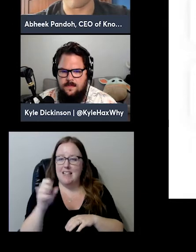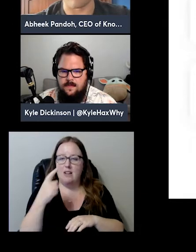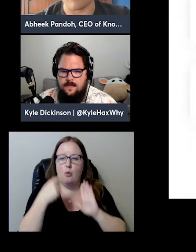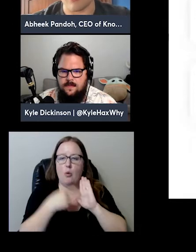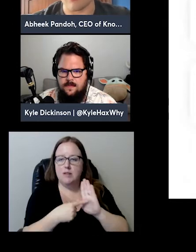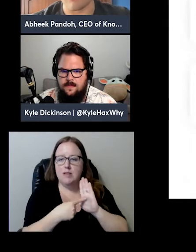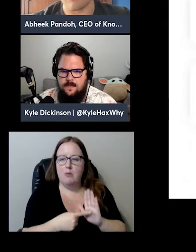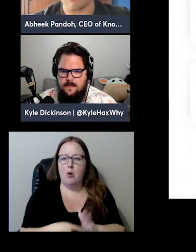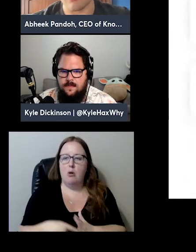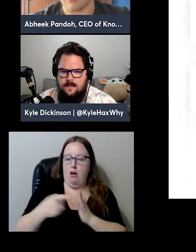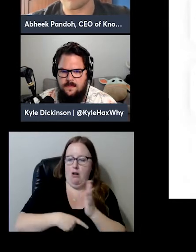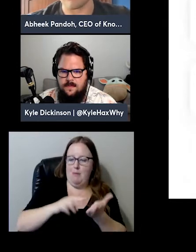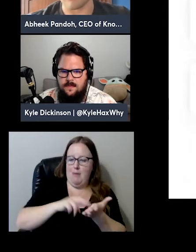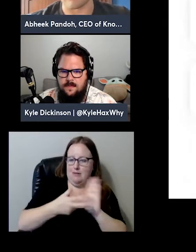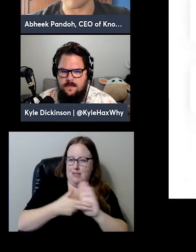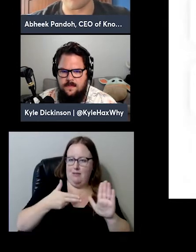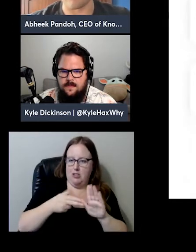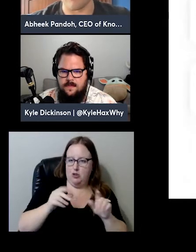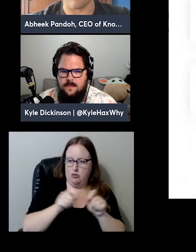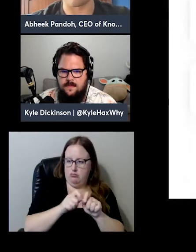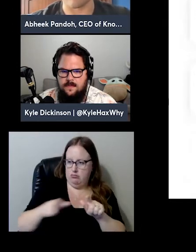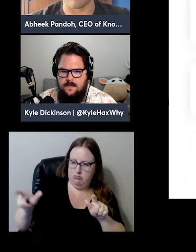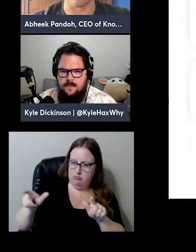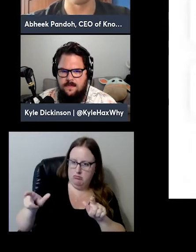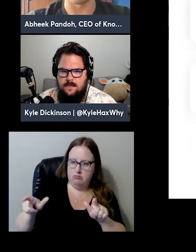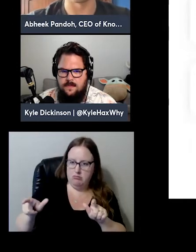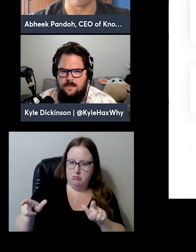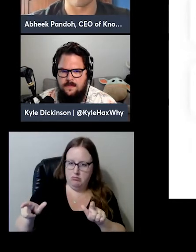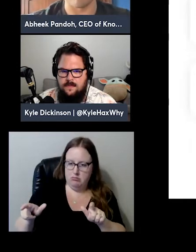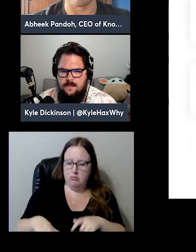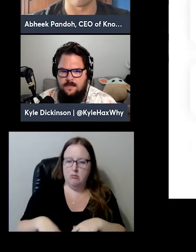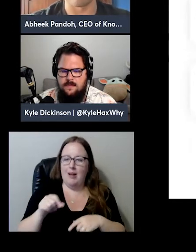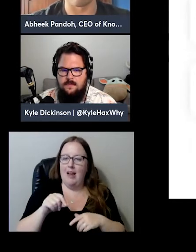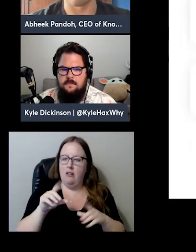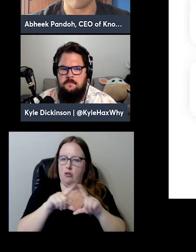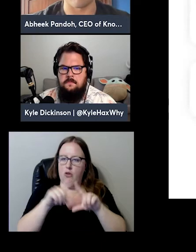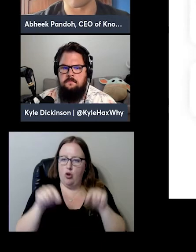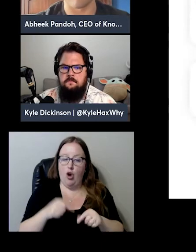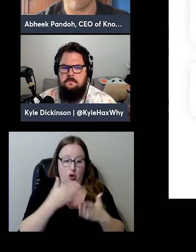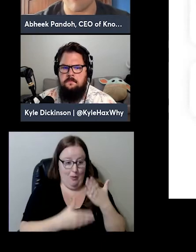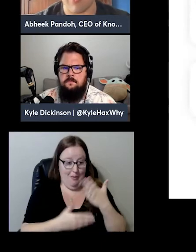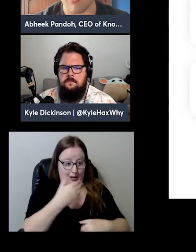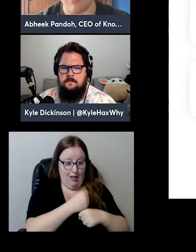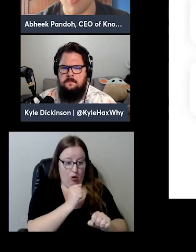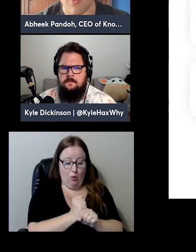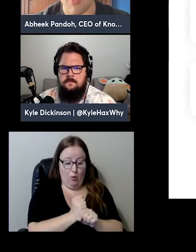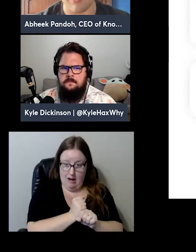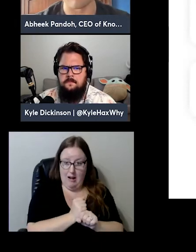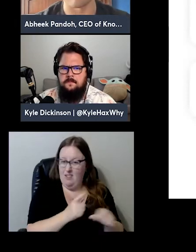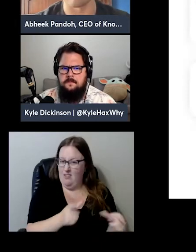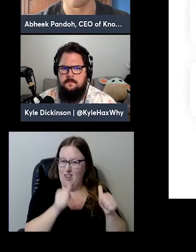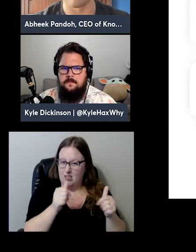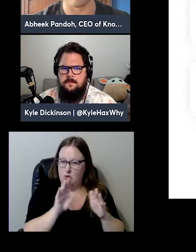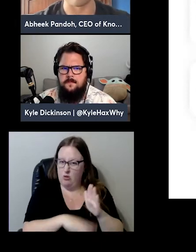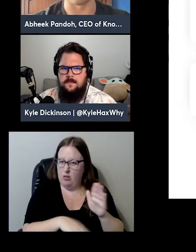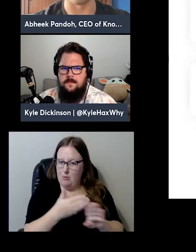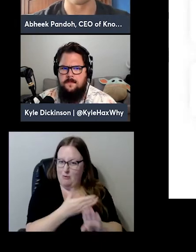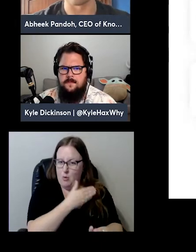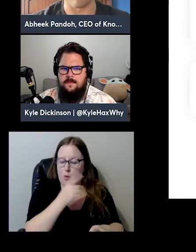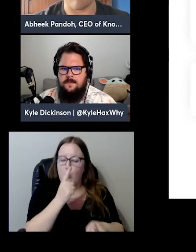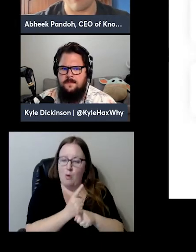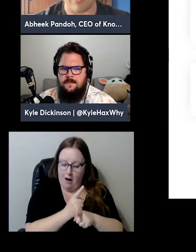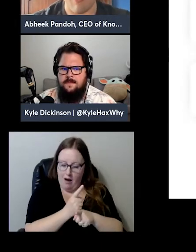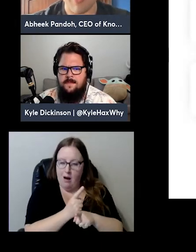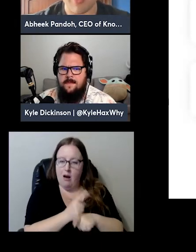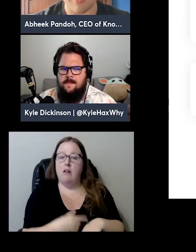automatic definition and get a flashcard that you manually created even faster than you've ever done before, right? So even if we